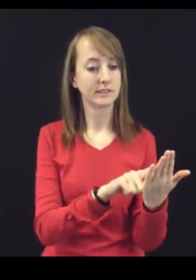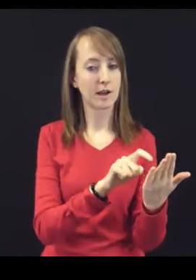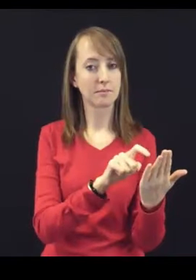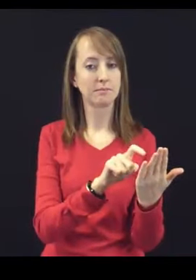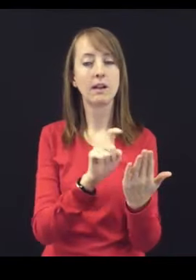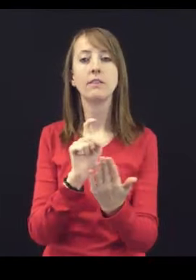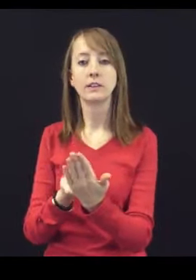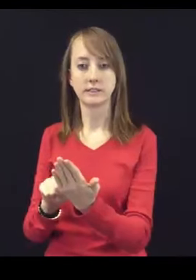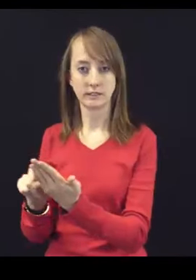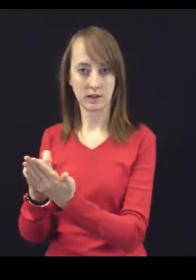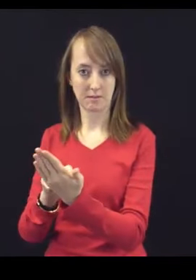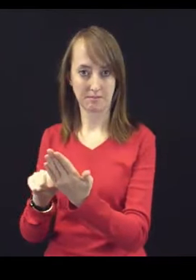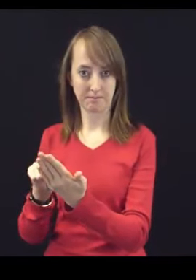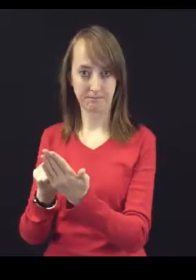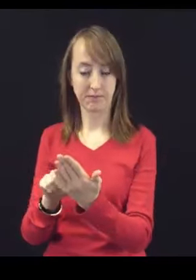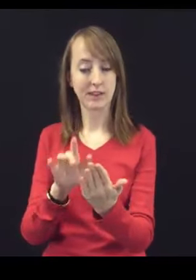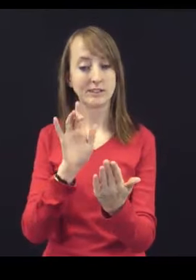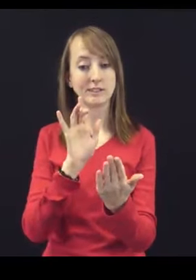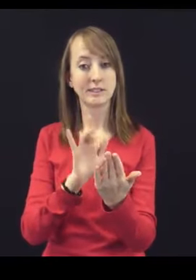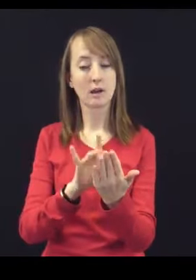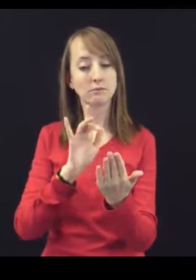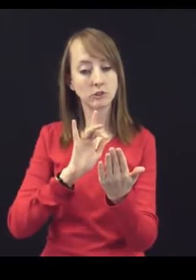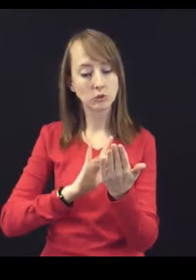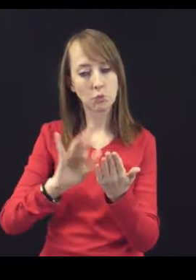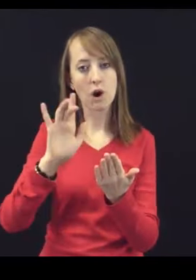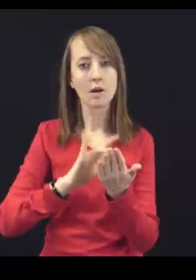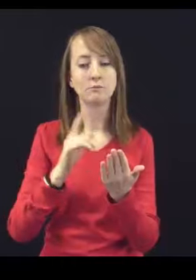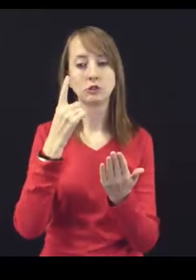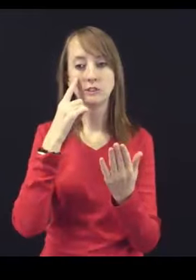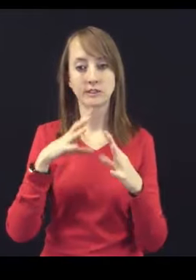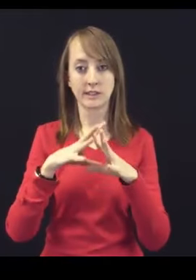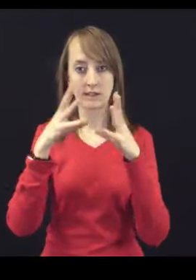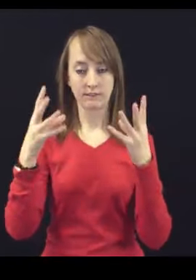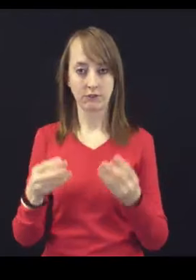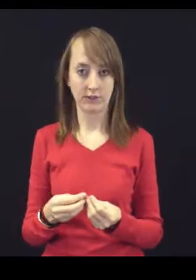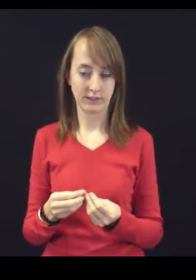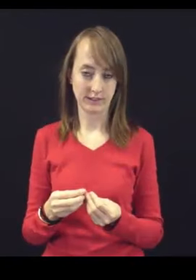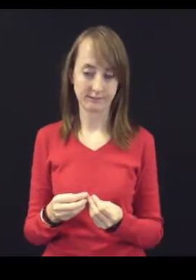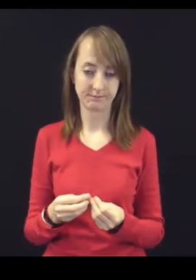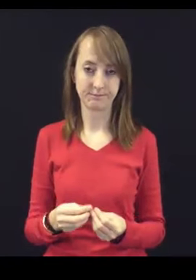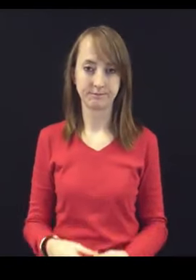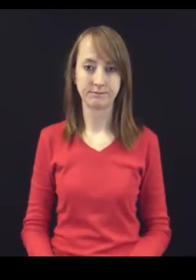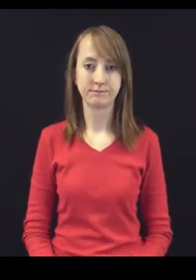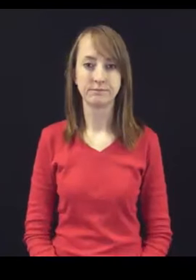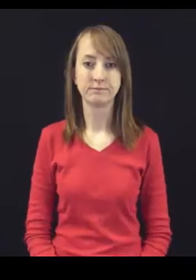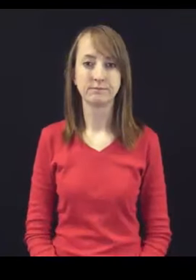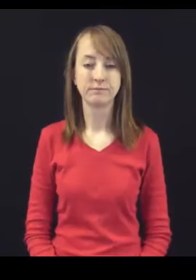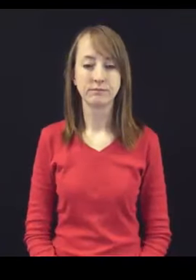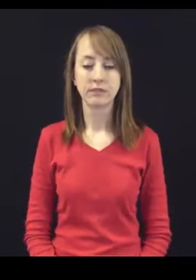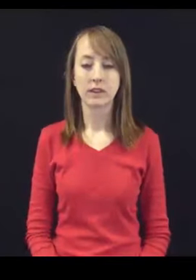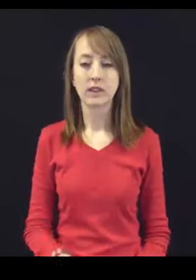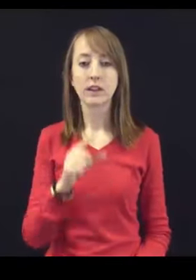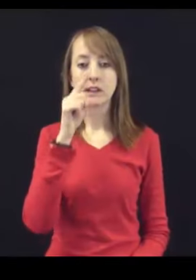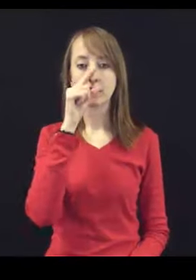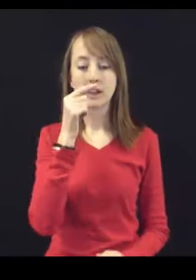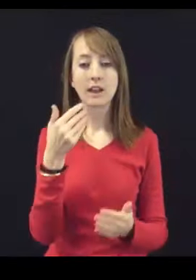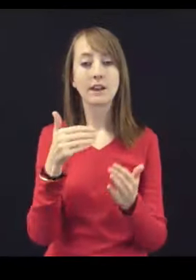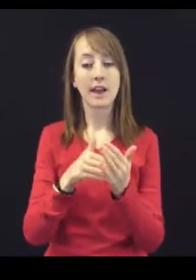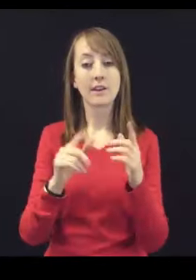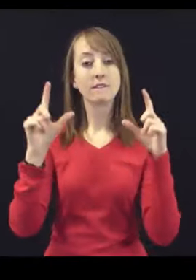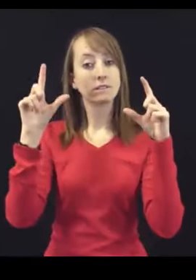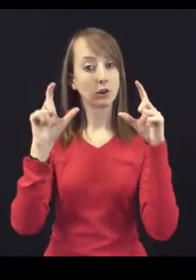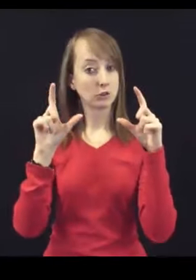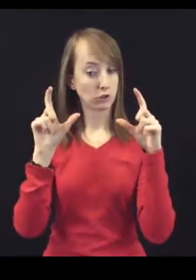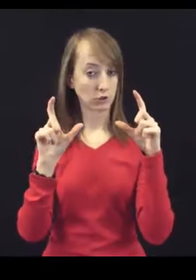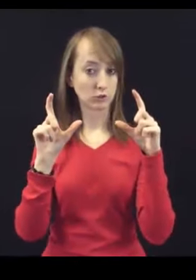feel you need to fill in every field for each contact. To create a contact, tap on the plus button at the bottom of the screen.